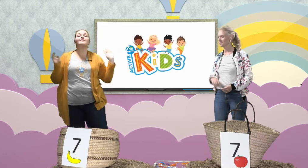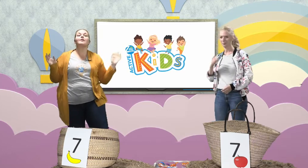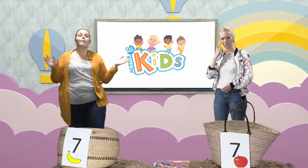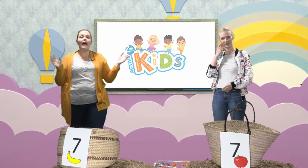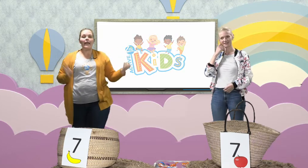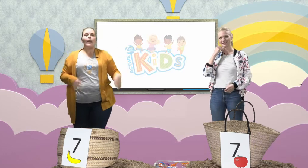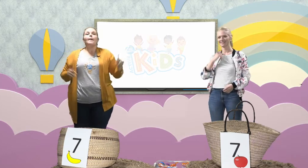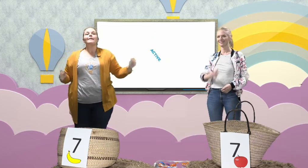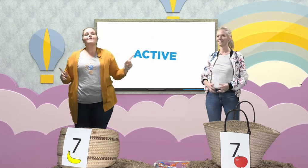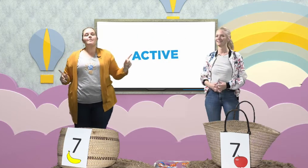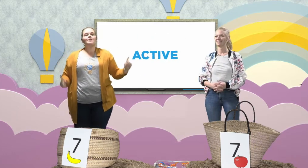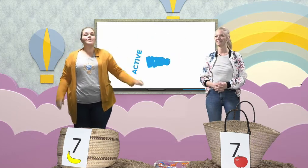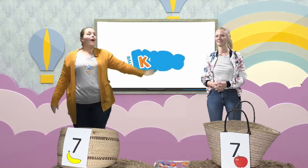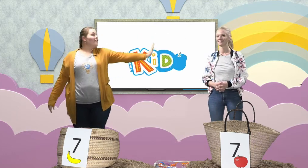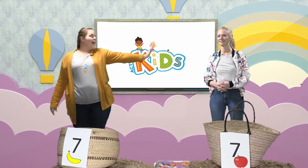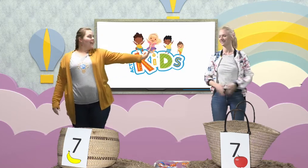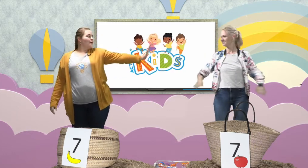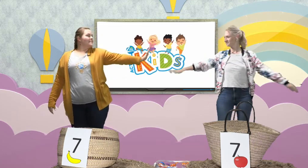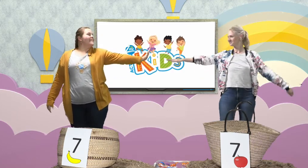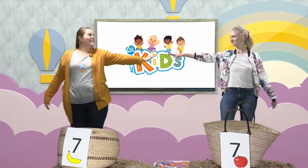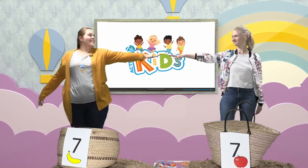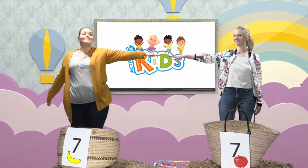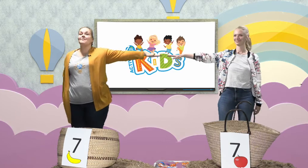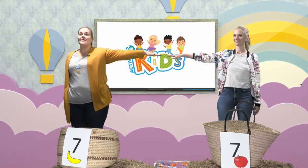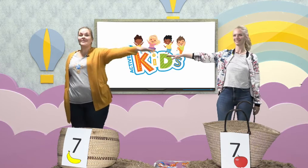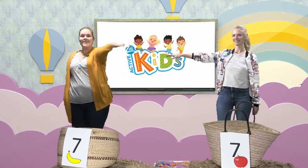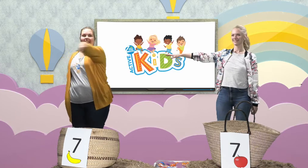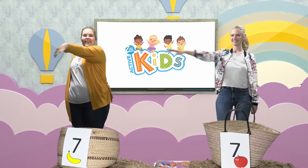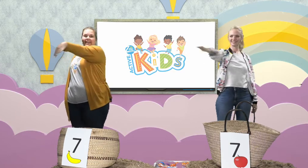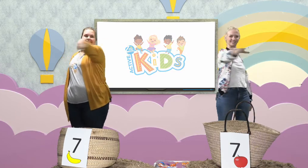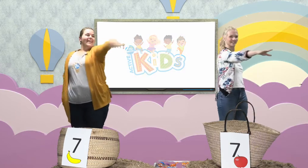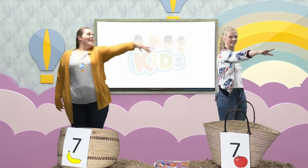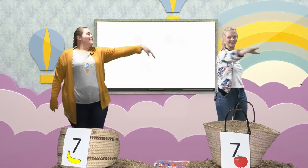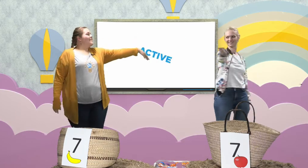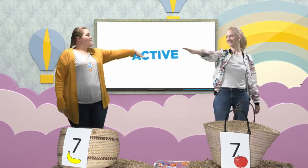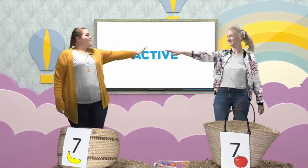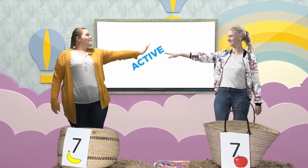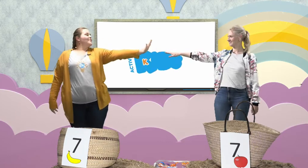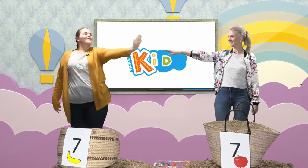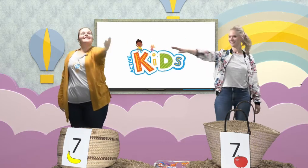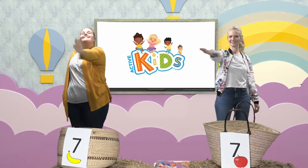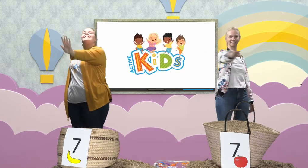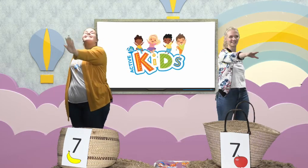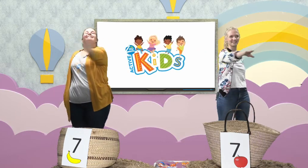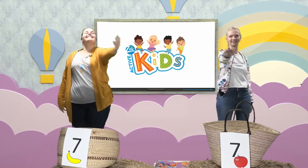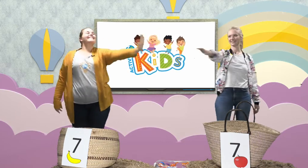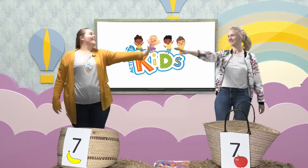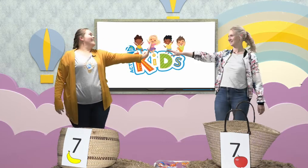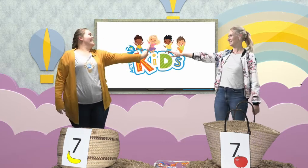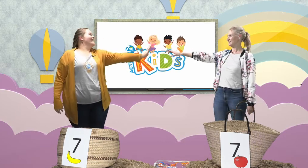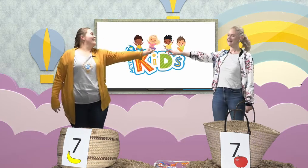we say goodbye, please remember to do half a helicopter. That's what we're doing today. to keep your social